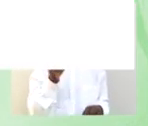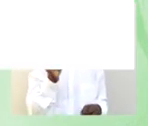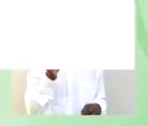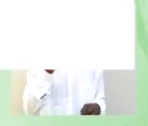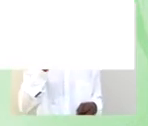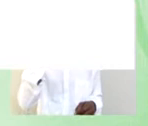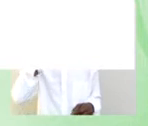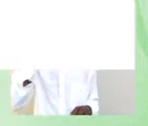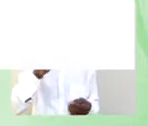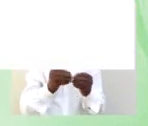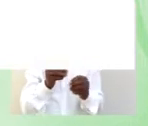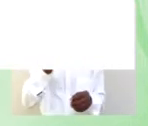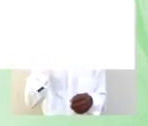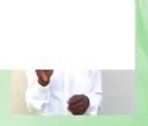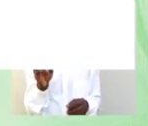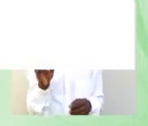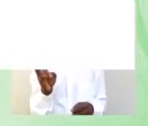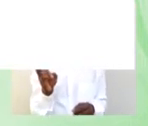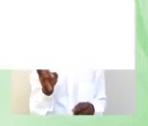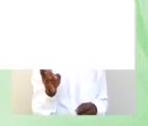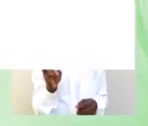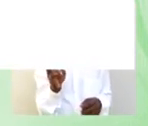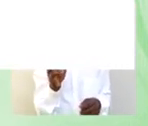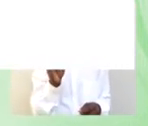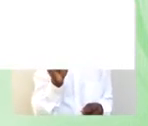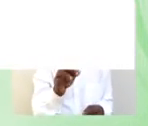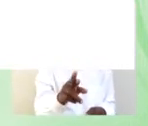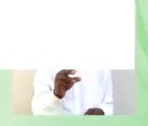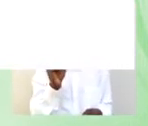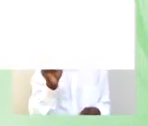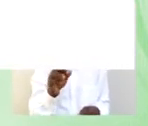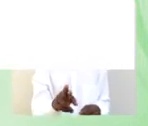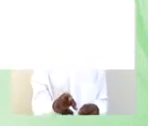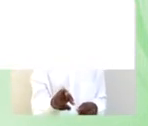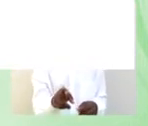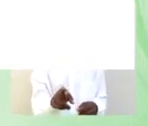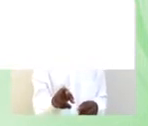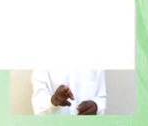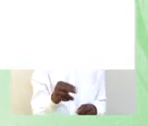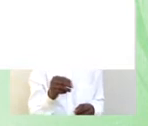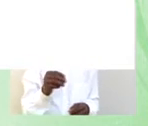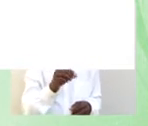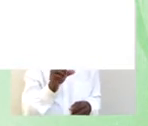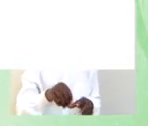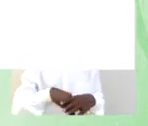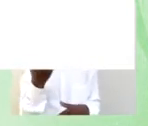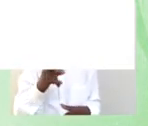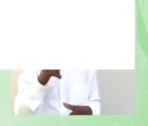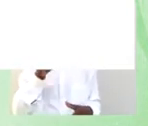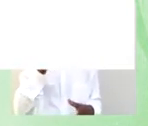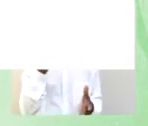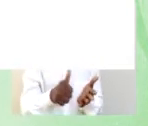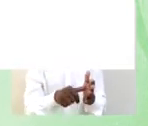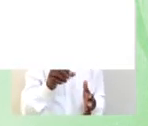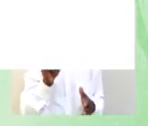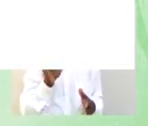Sound number 6. Oh, oh. Aside letter O,